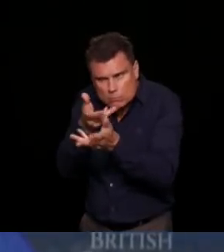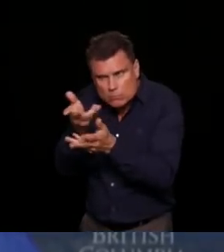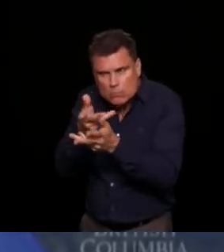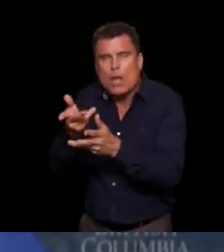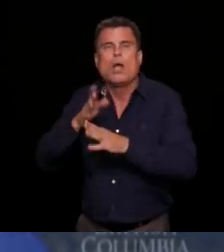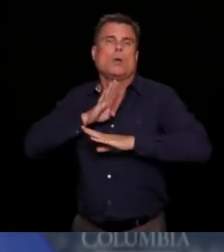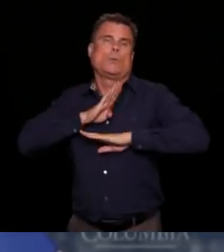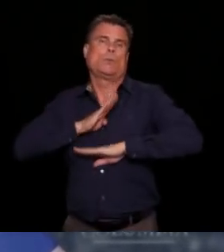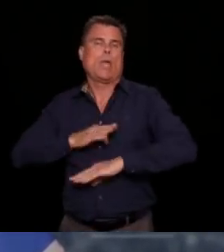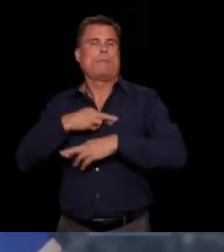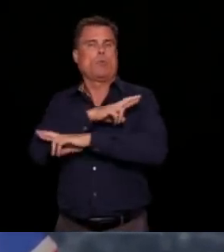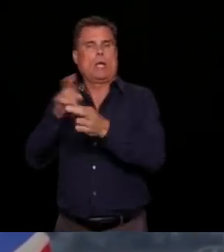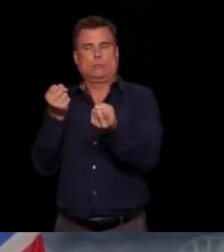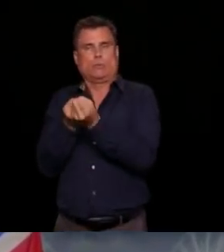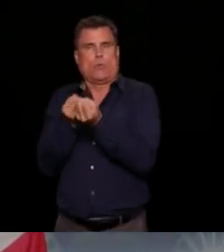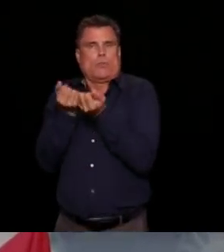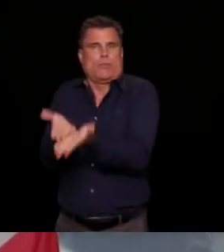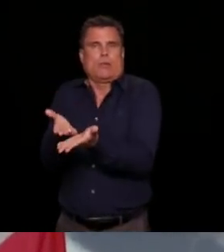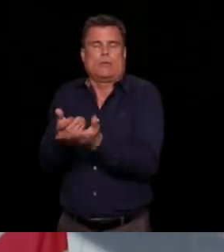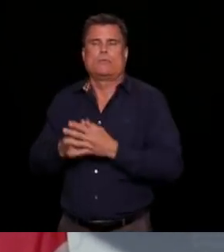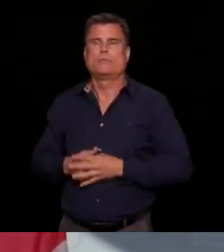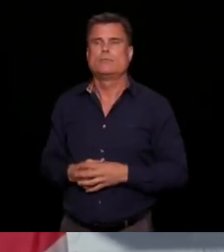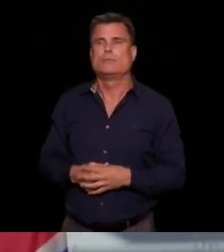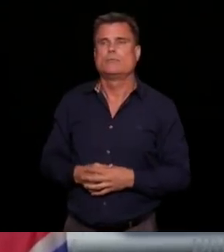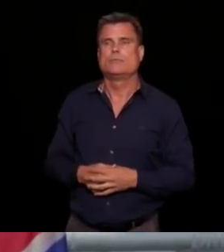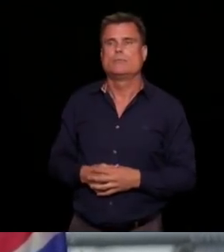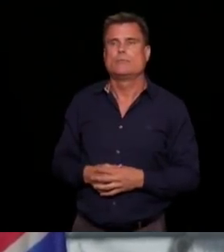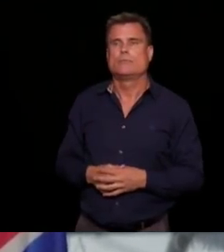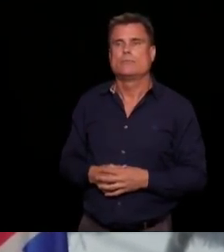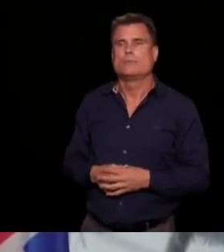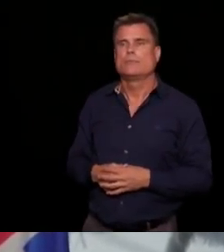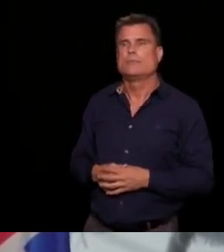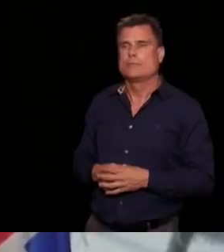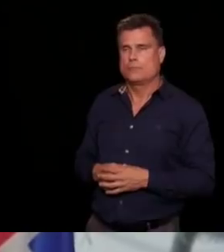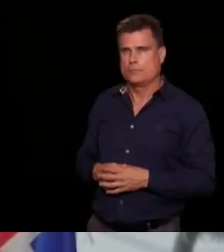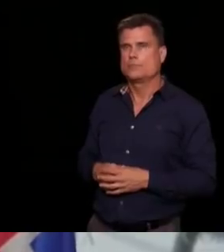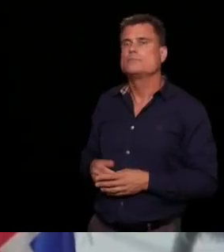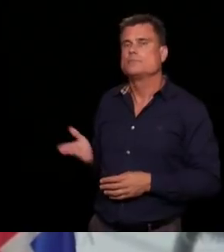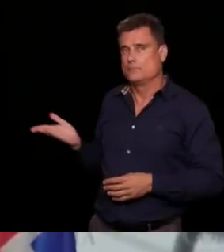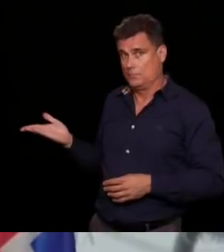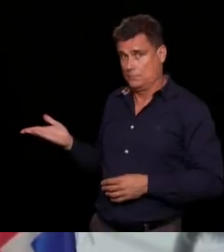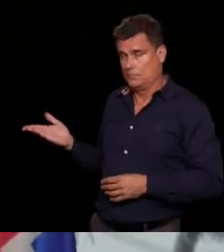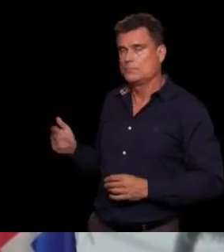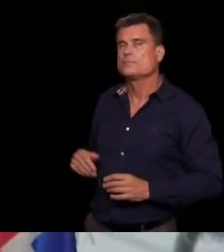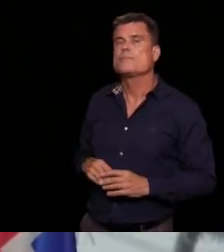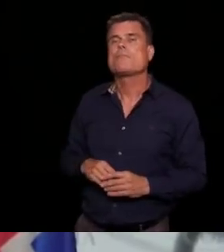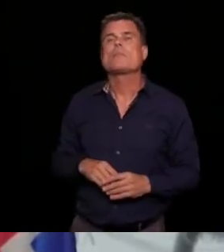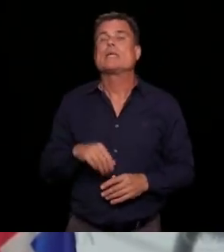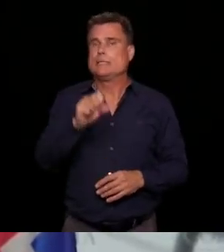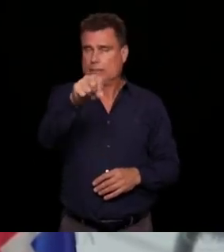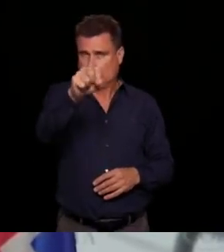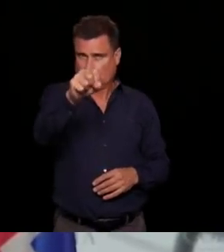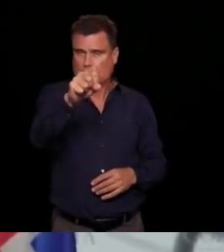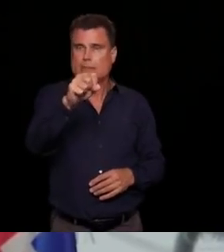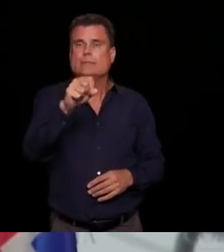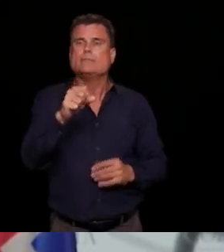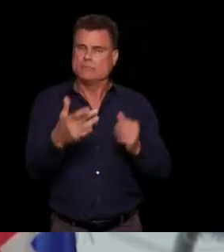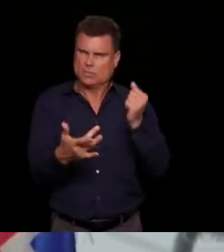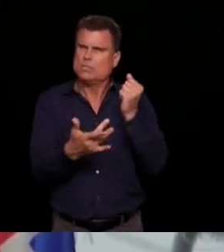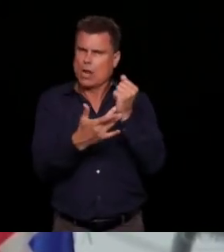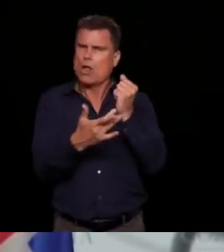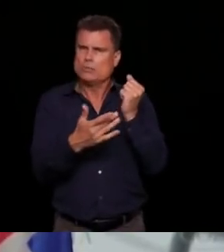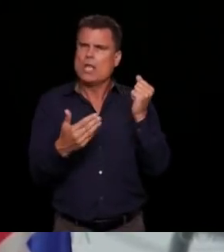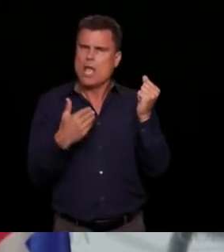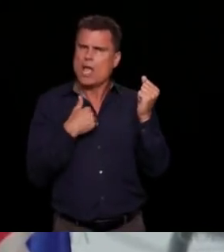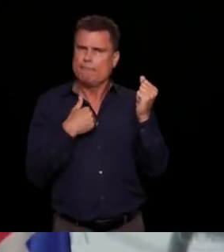Thank you very much. And yes, we are exploring technologies and information systems that can enhance the work. But as Minister